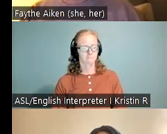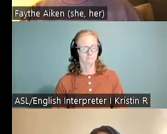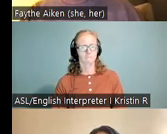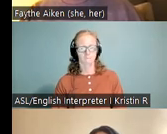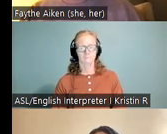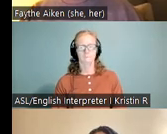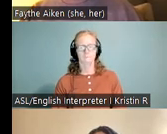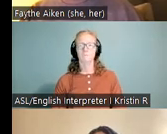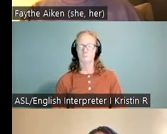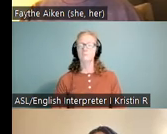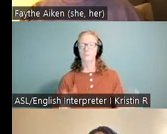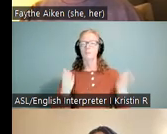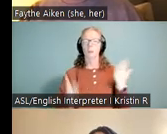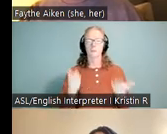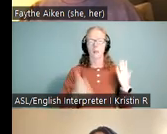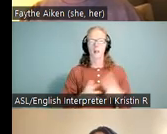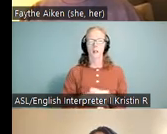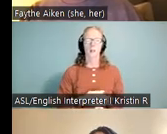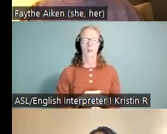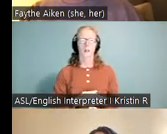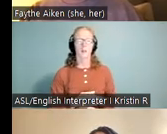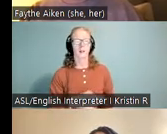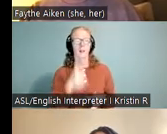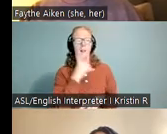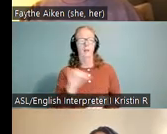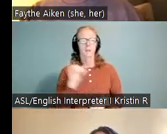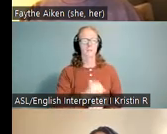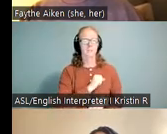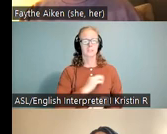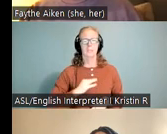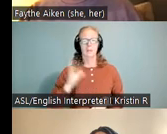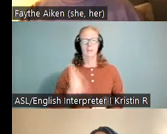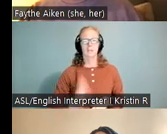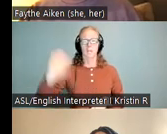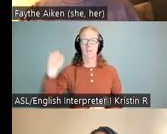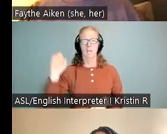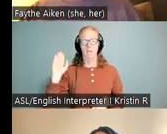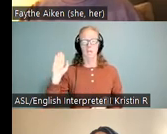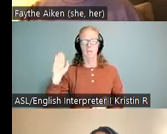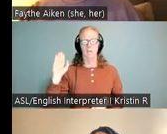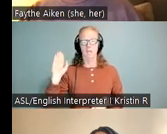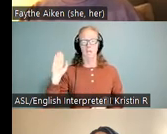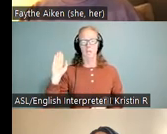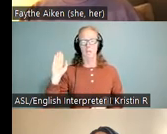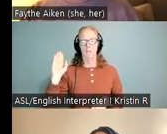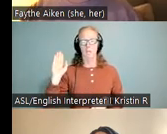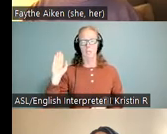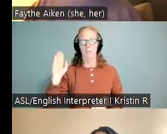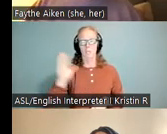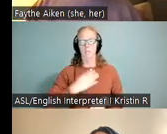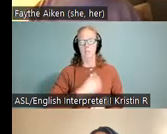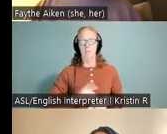that could be possible. I also see that staff's hand is raised, and so I'd like